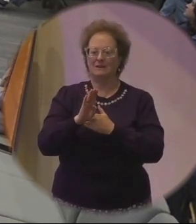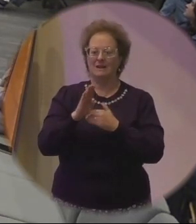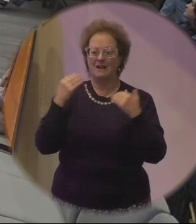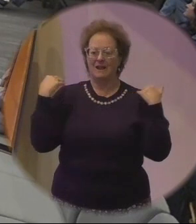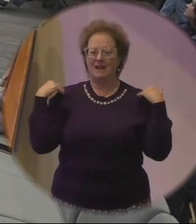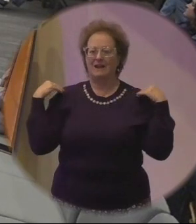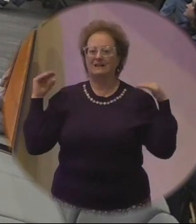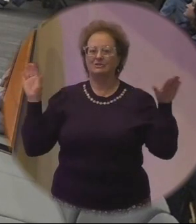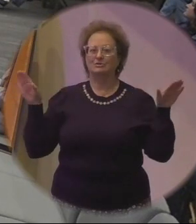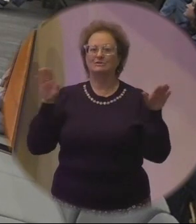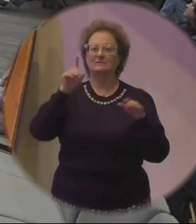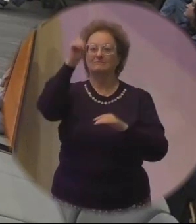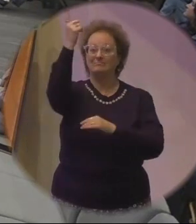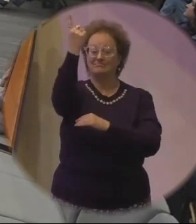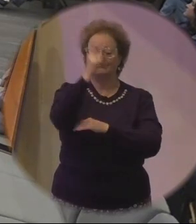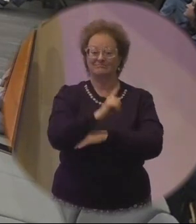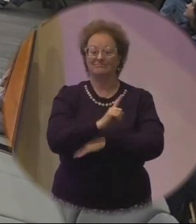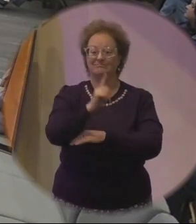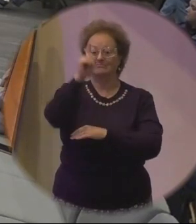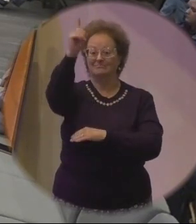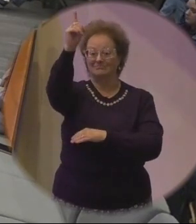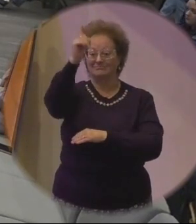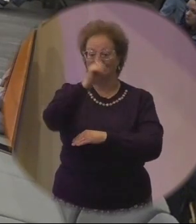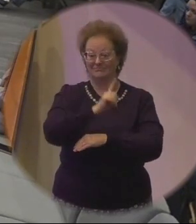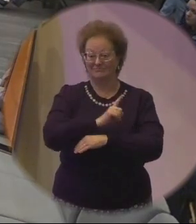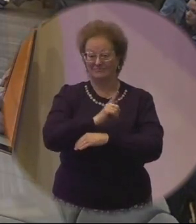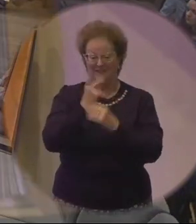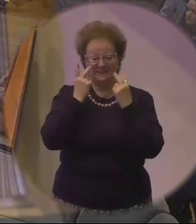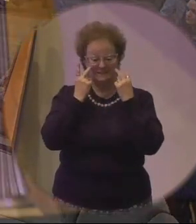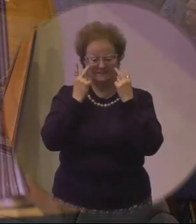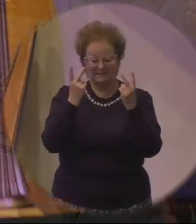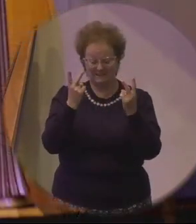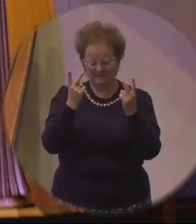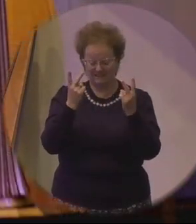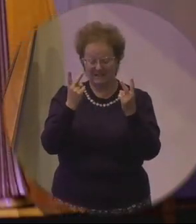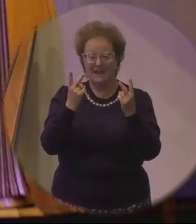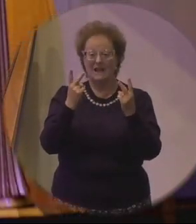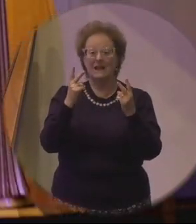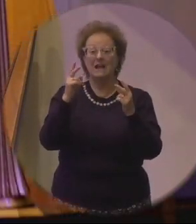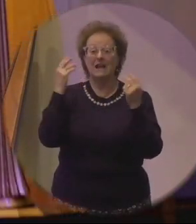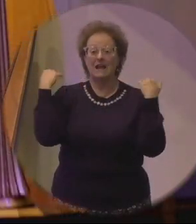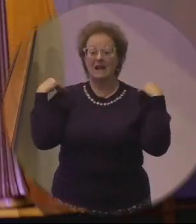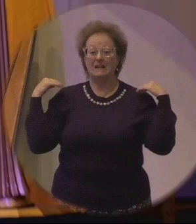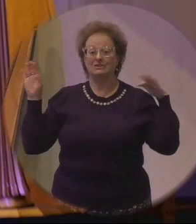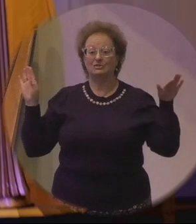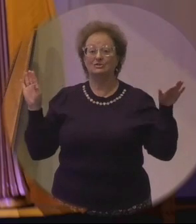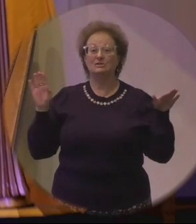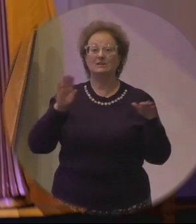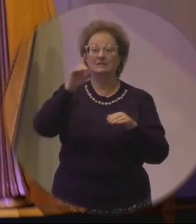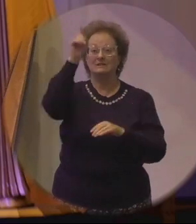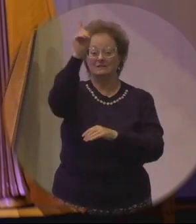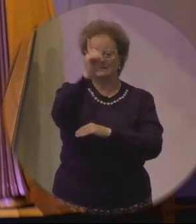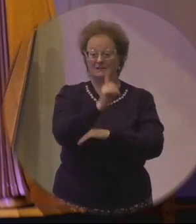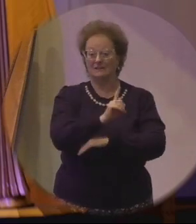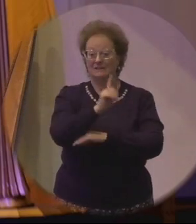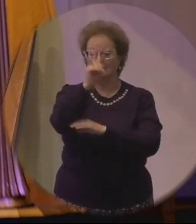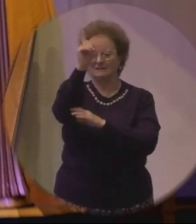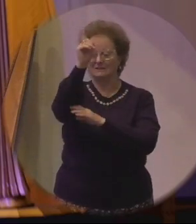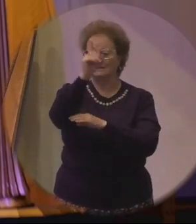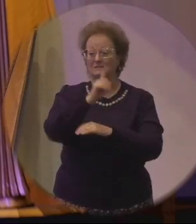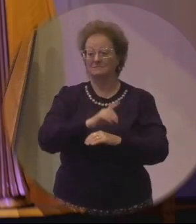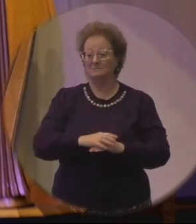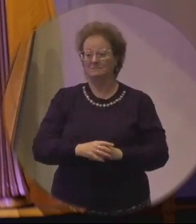and descending on a ladder. And he says, you're going to see angels of God ascending and descending on the Son of